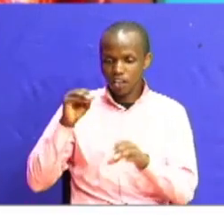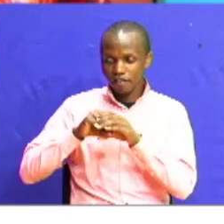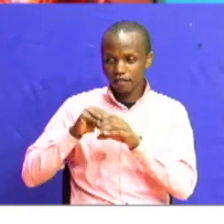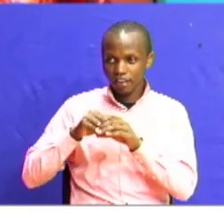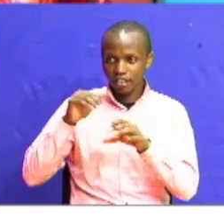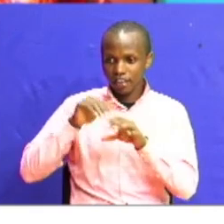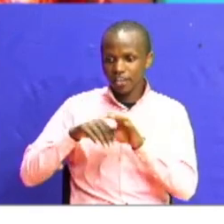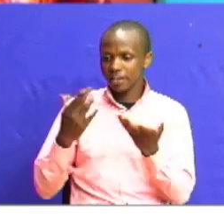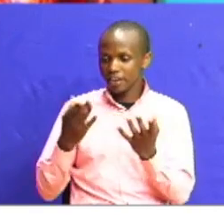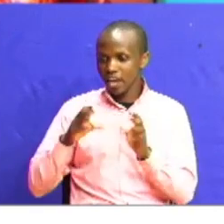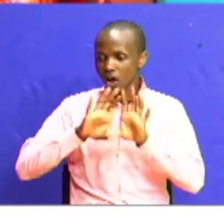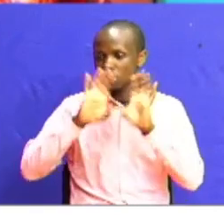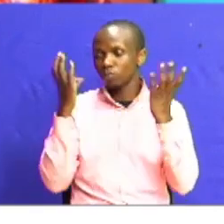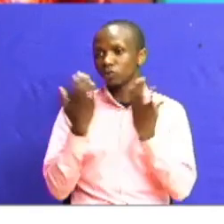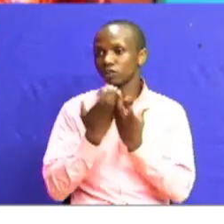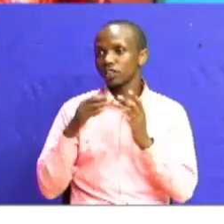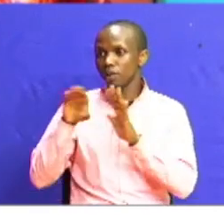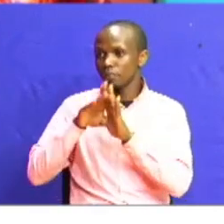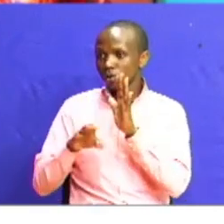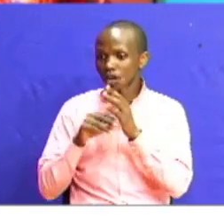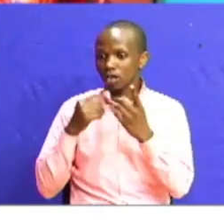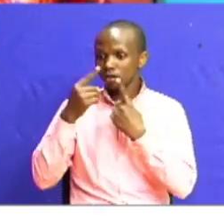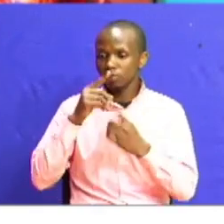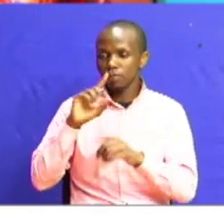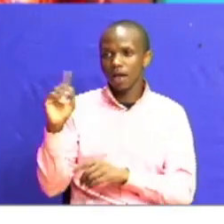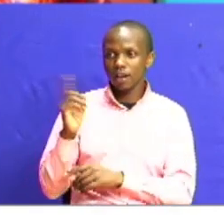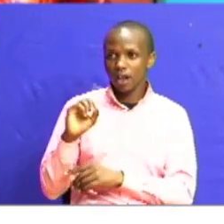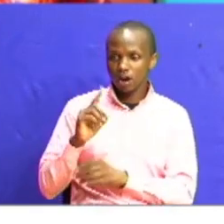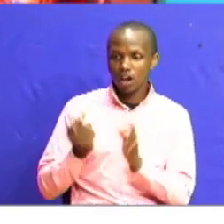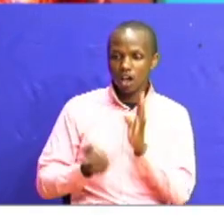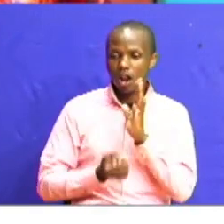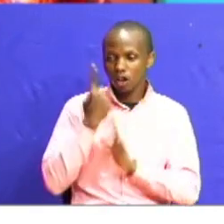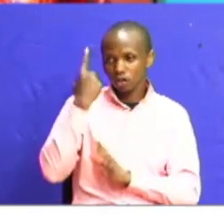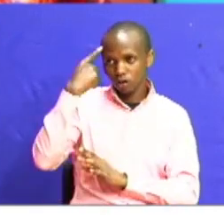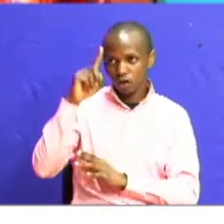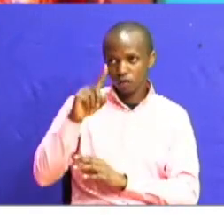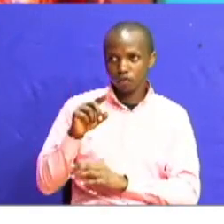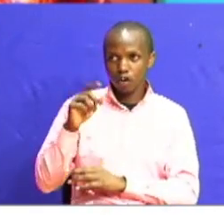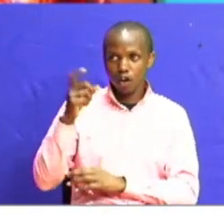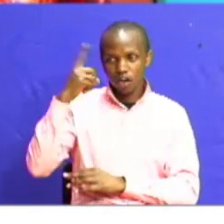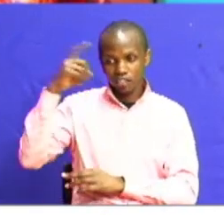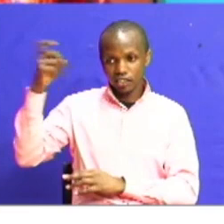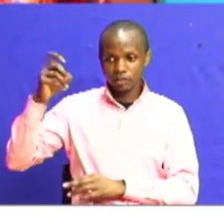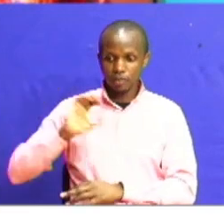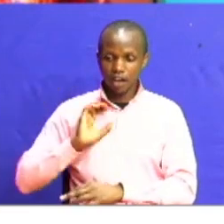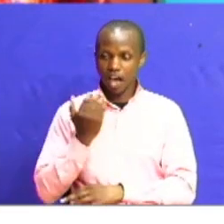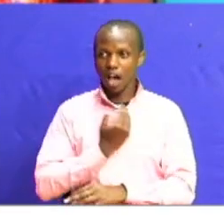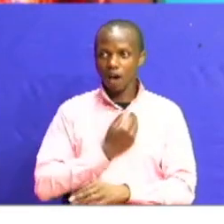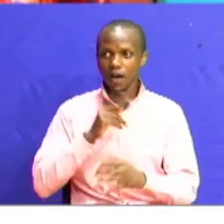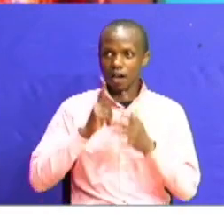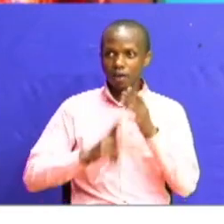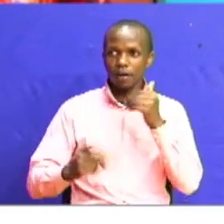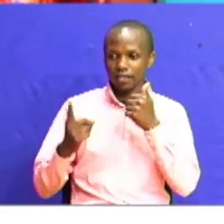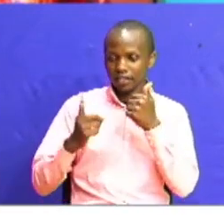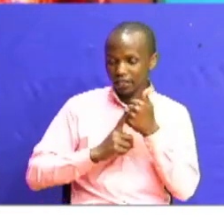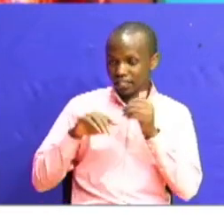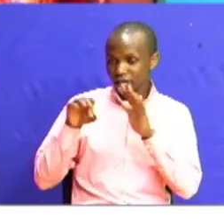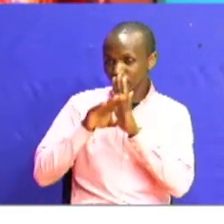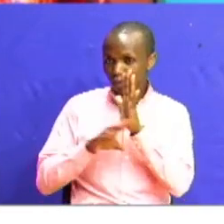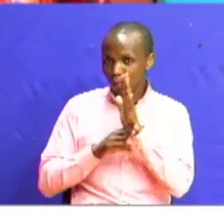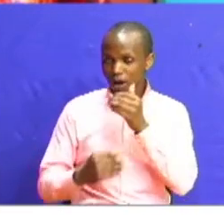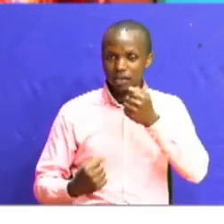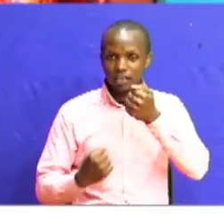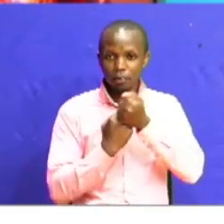community programs countrywide. Speaking in Nairobi during the launch of the Ndoto Zetu Phase 6, a program aiming to support